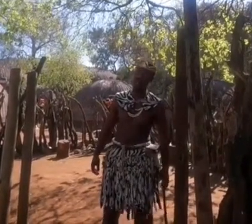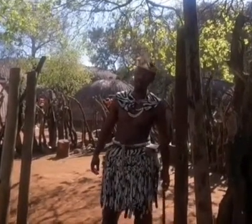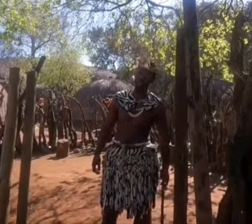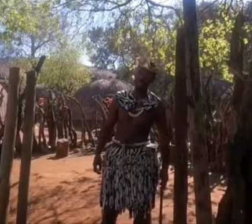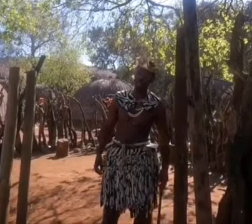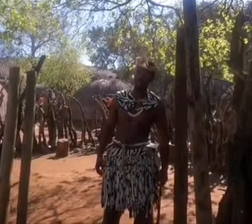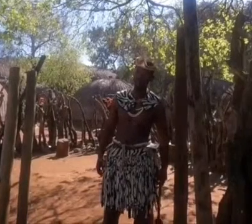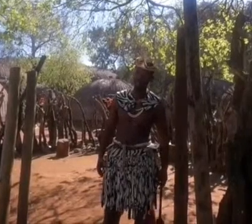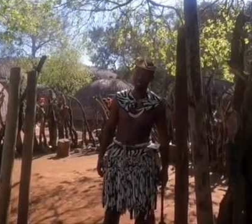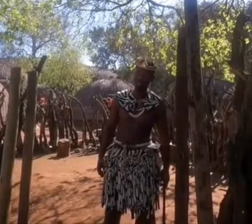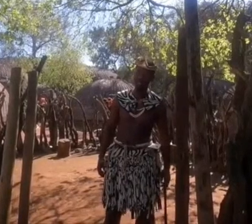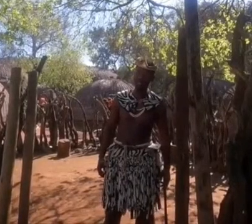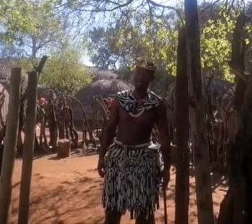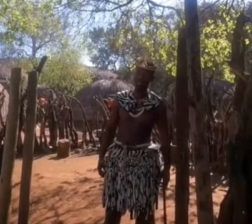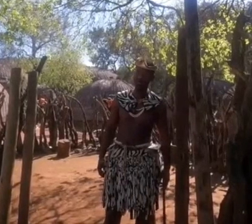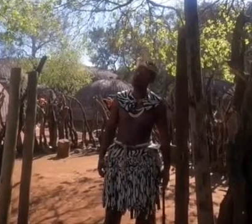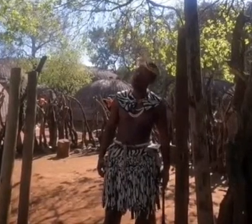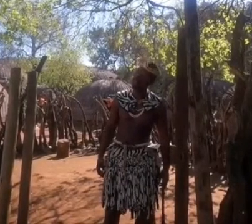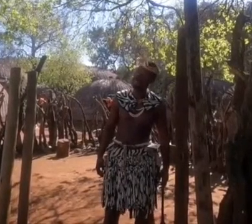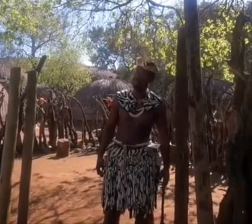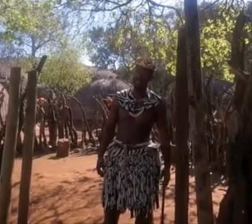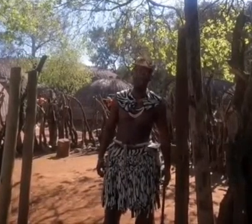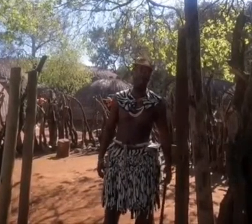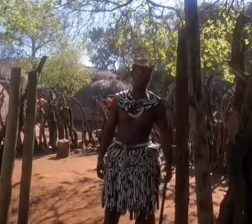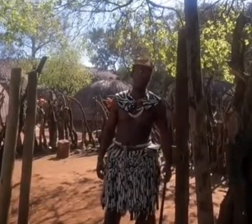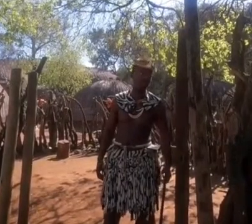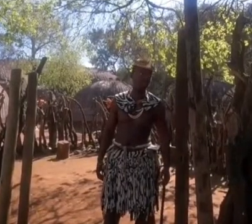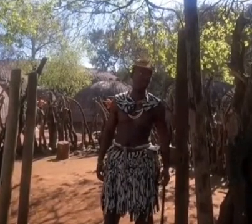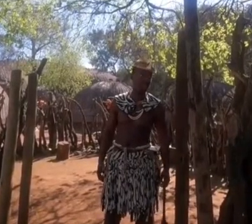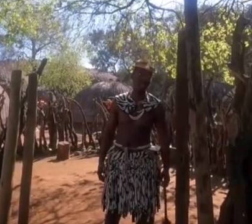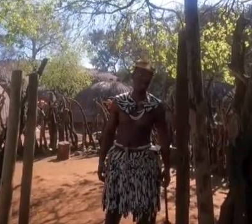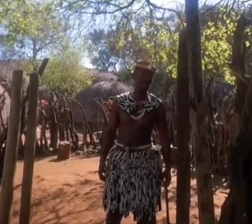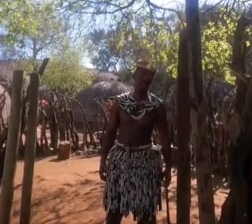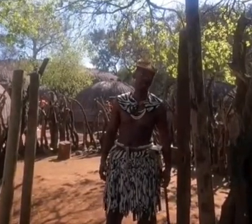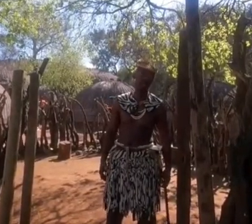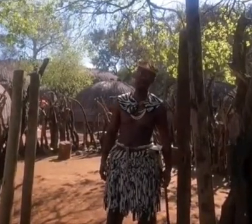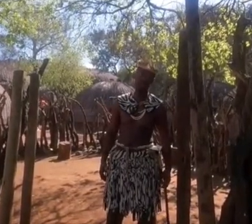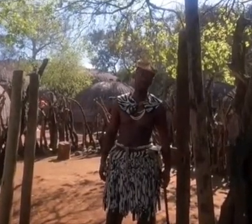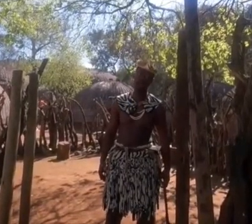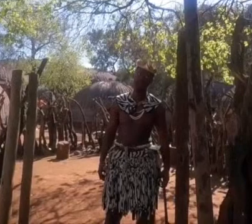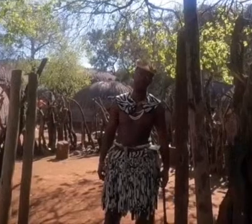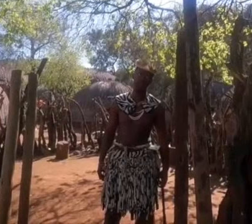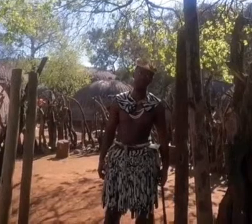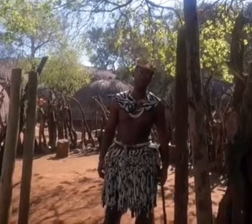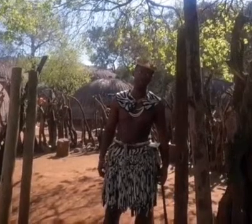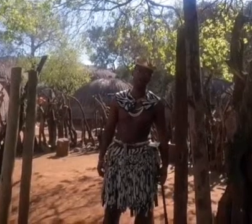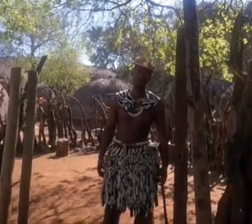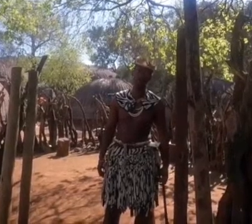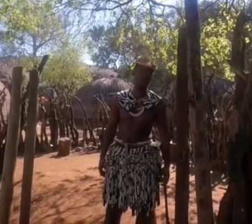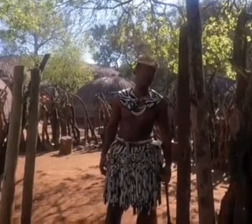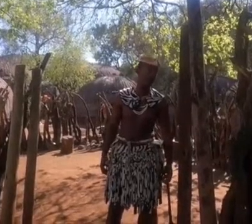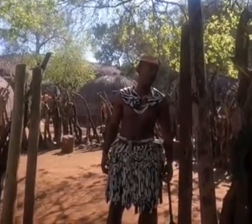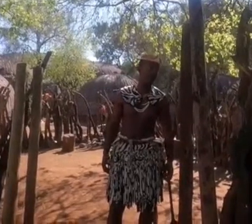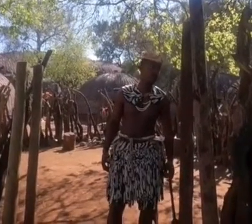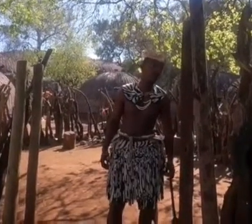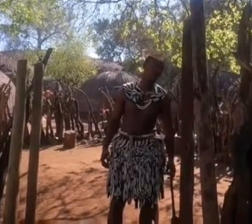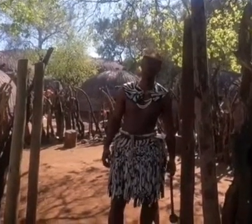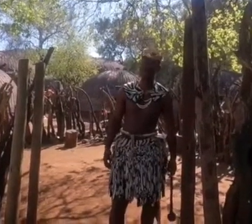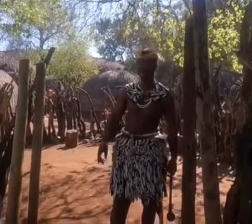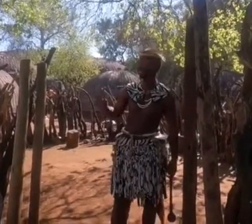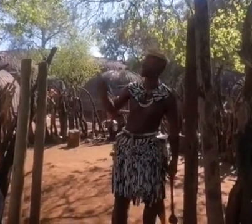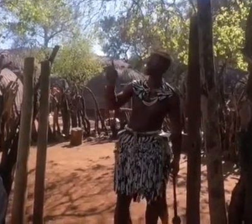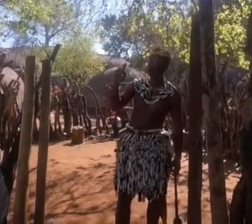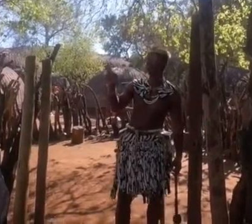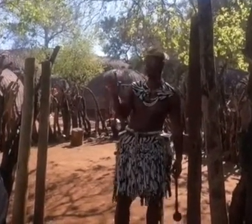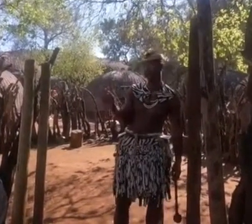we pay how many cows? 11 cows. We pay 11 cows for one lady, and they are very, very expensive because one cow costs